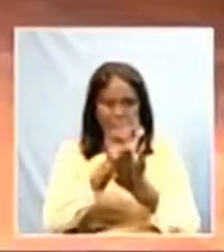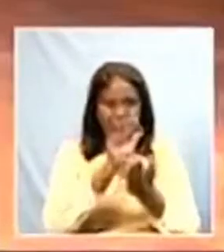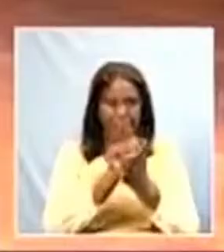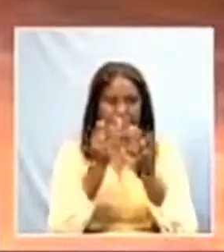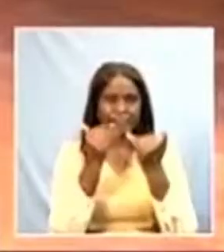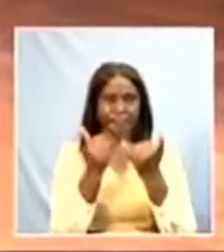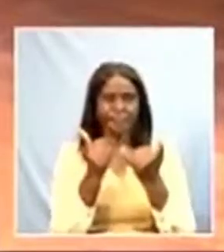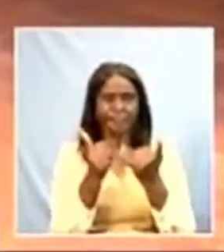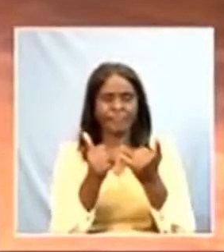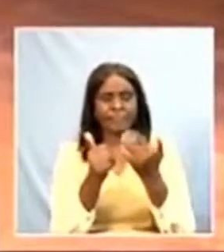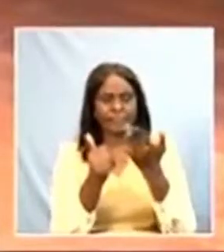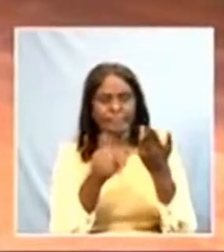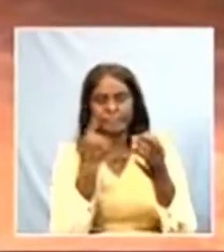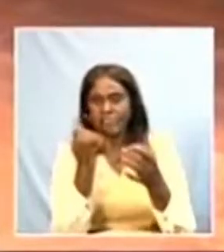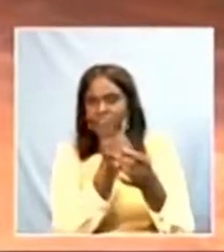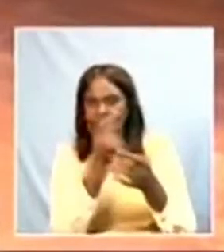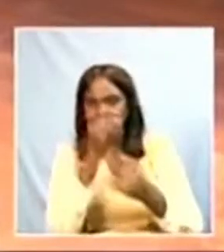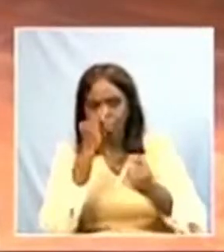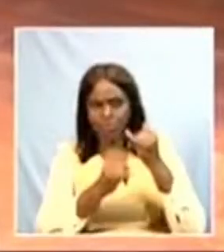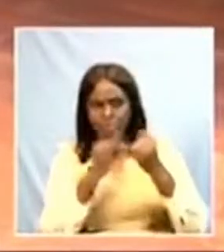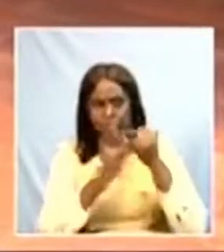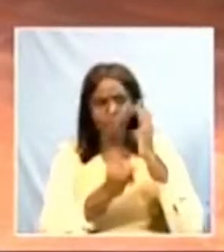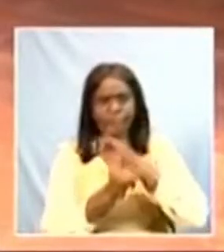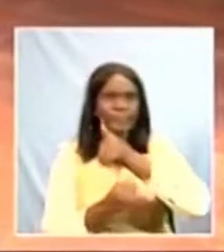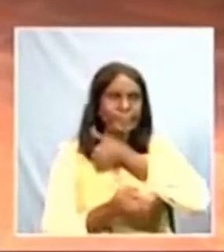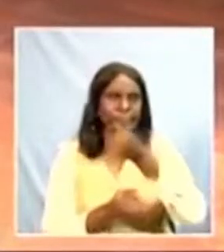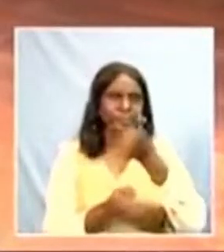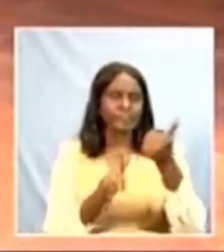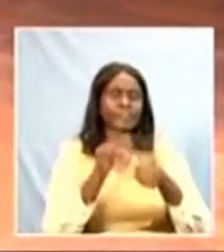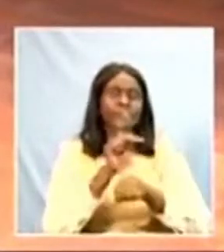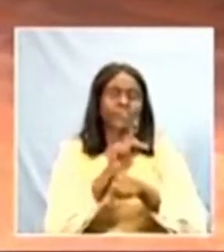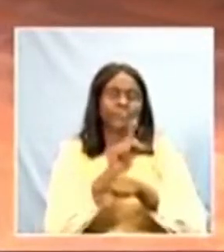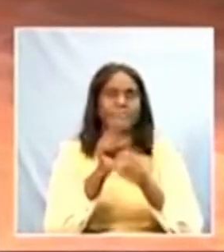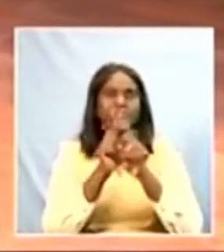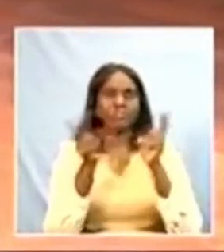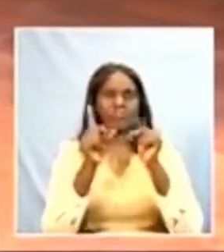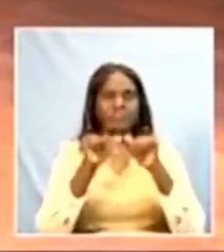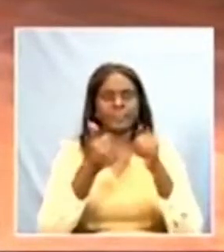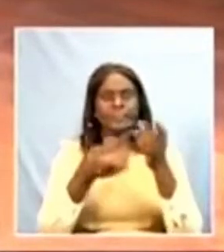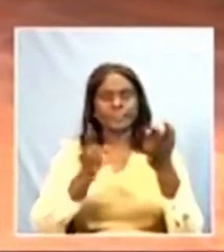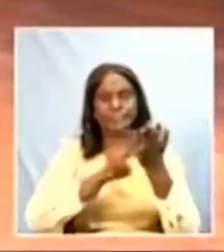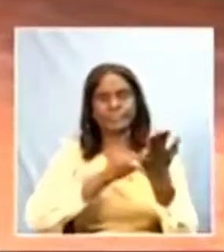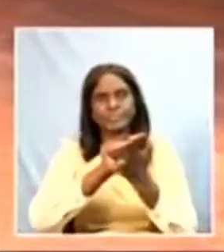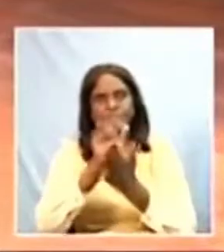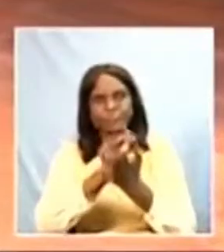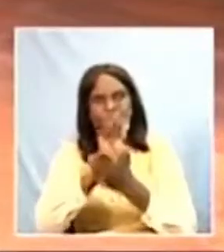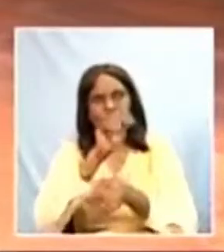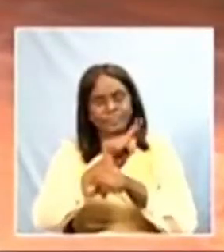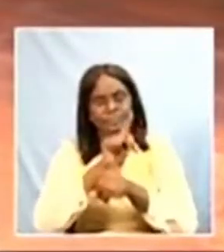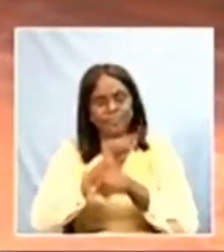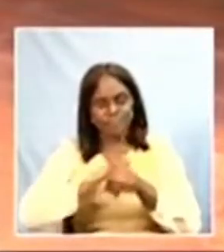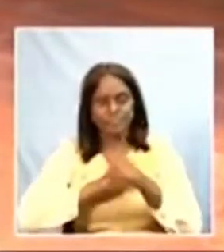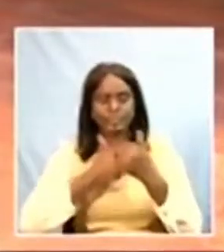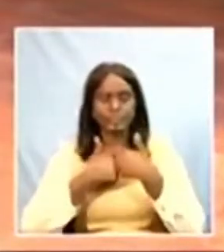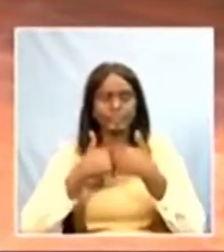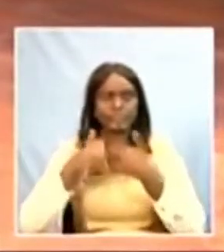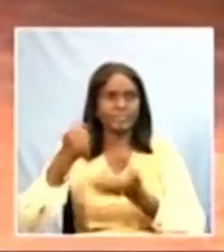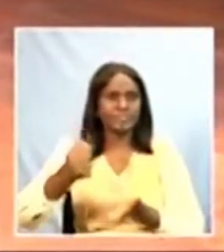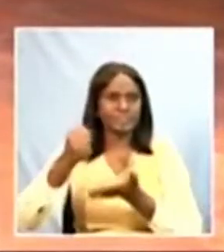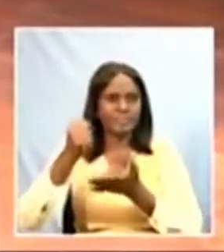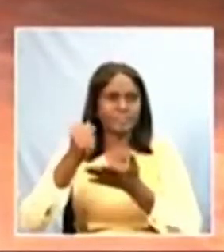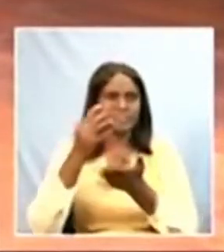is basically to complete the rest of the project. So when we're advertising projects, we usually have budgeted